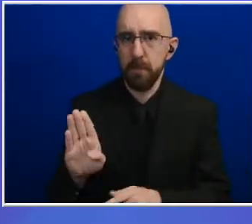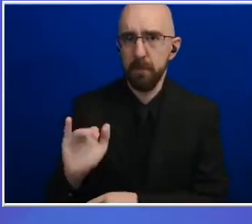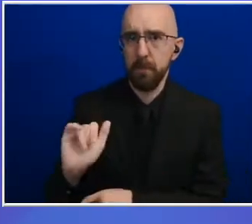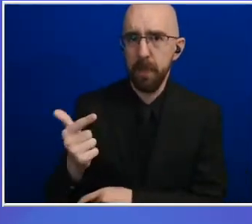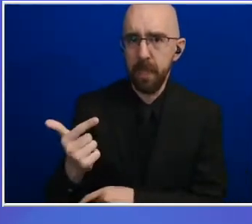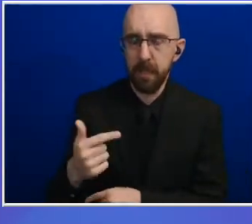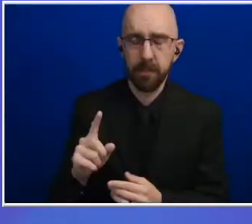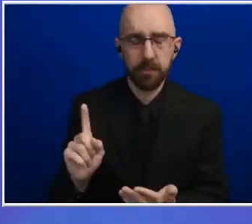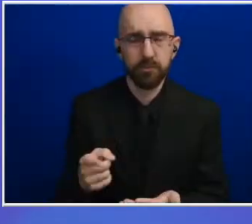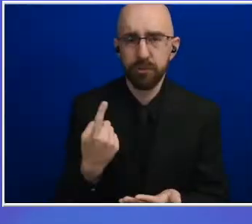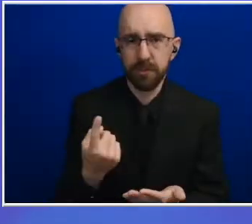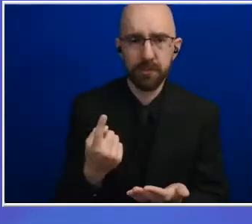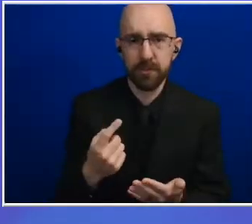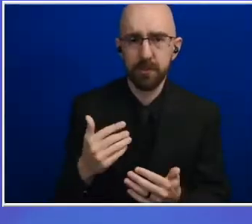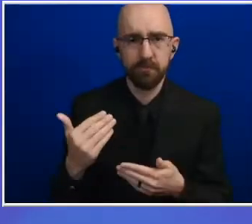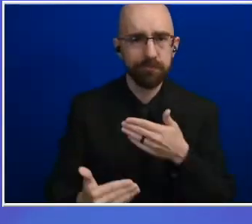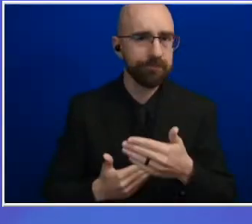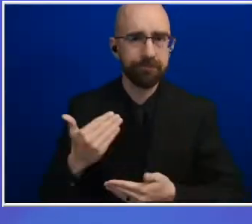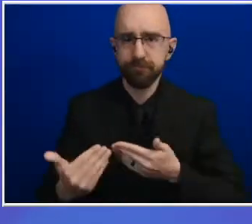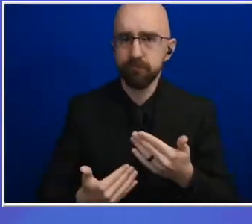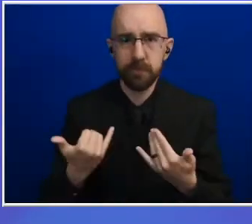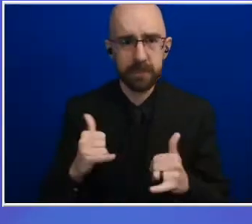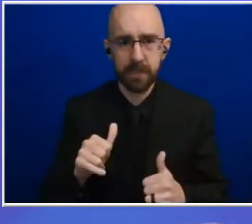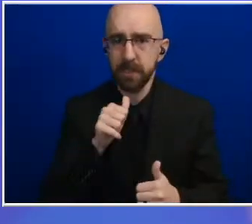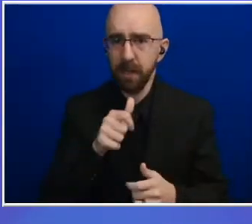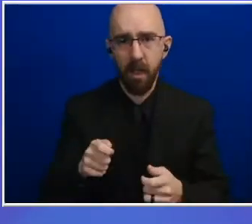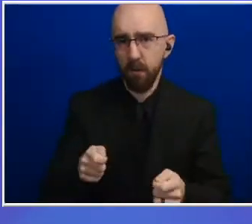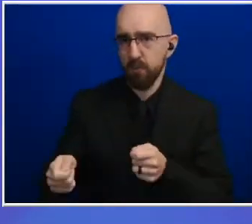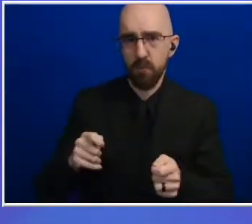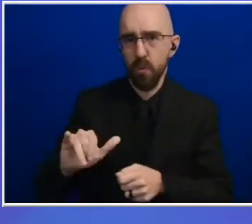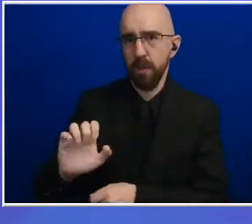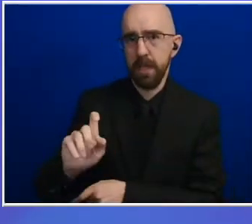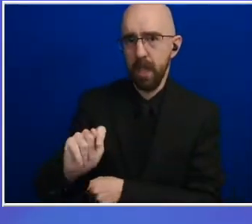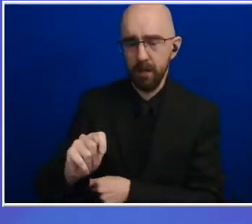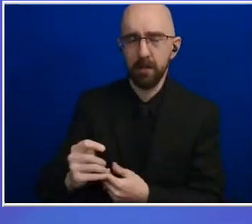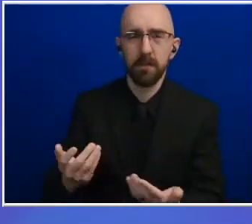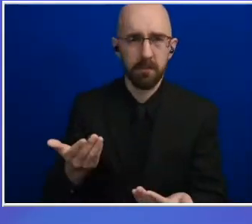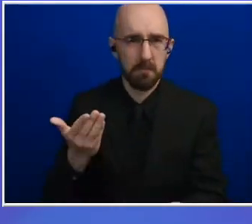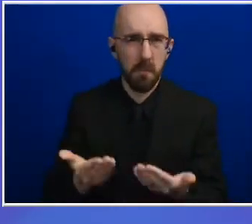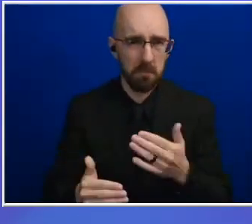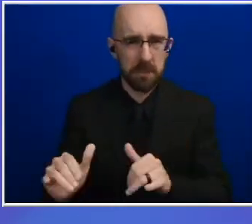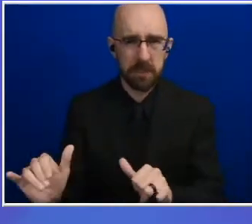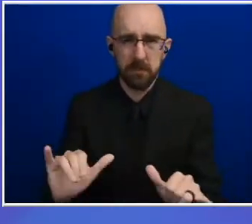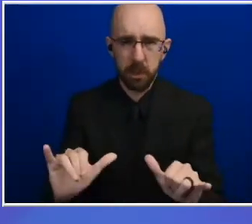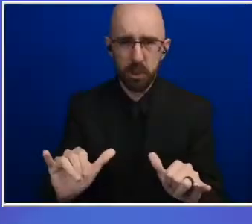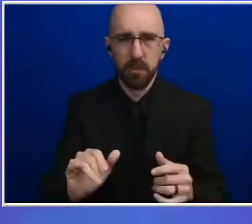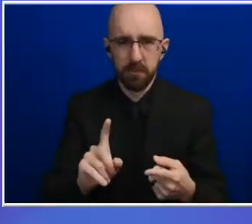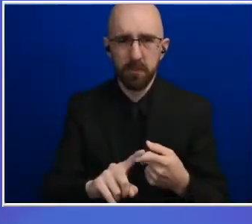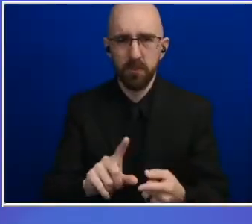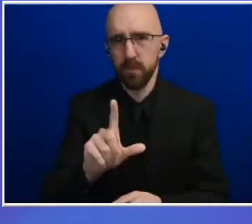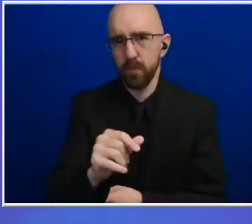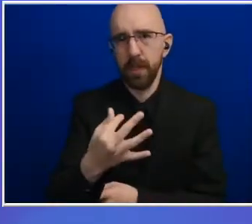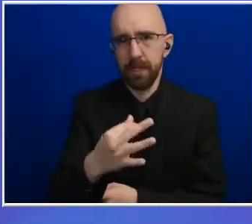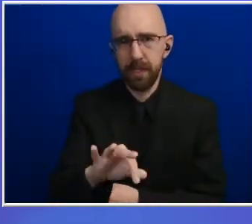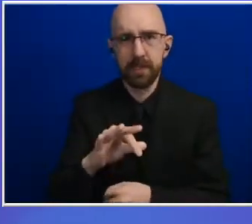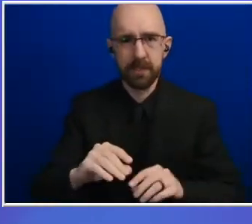still rolling and not well under control. So it's probably similar more to the 2019 outbreak that